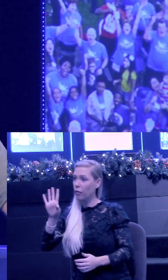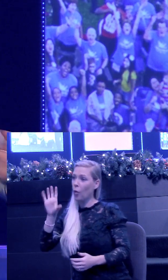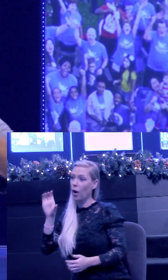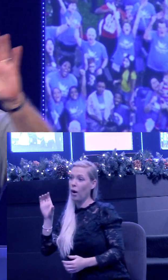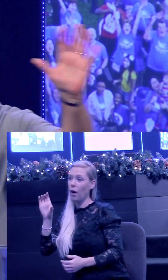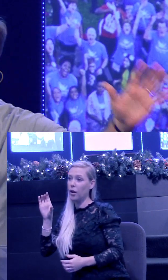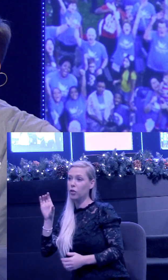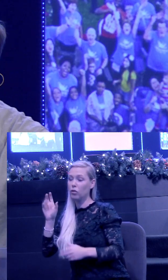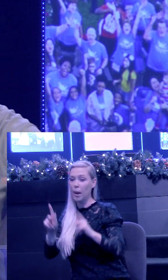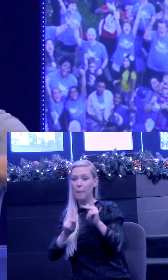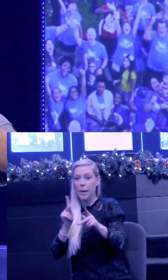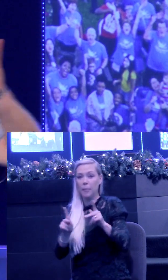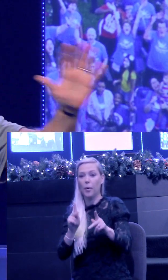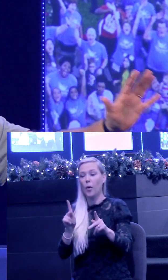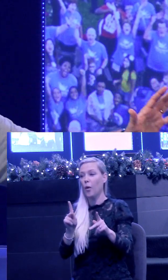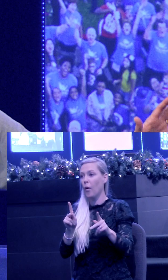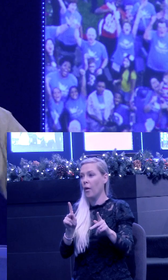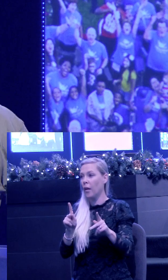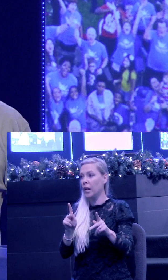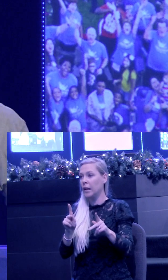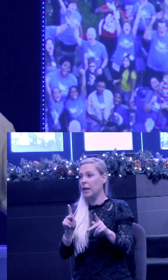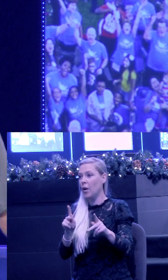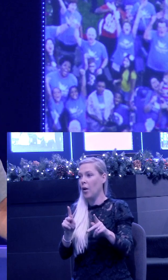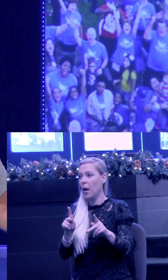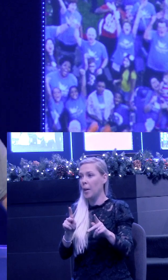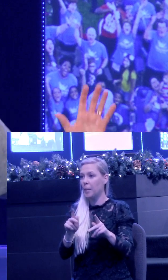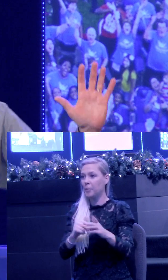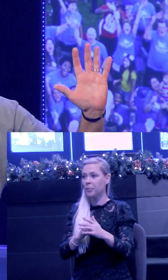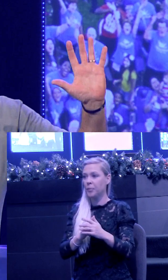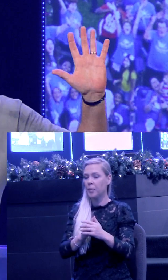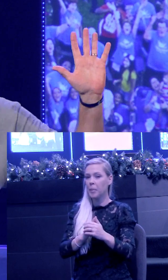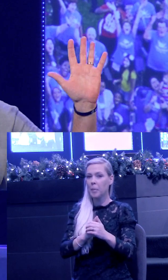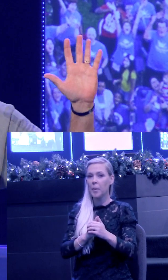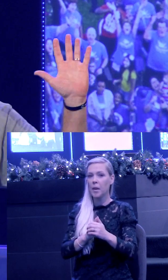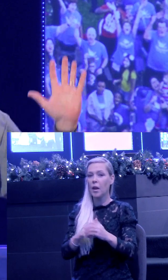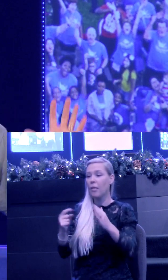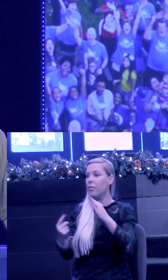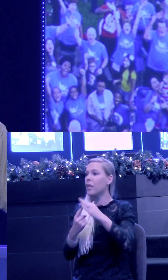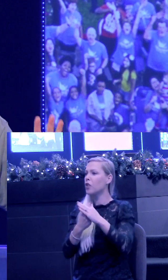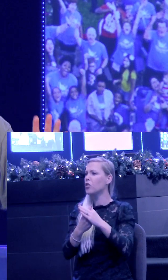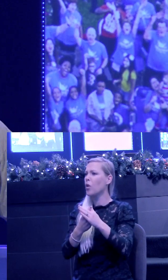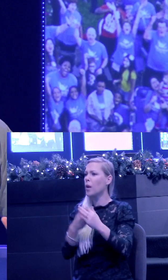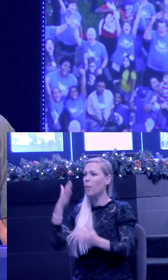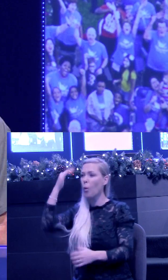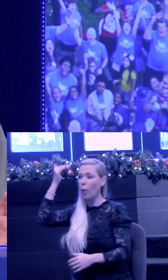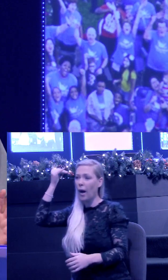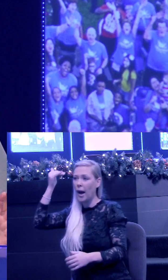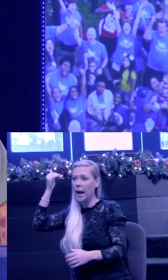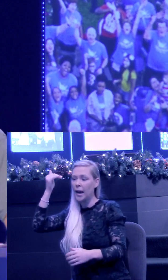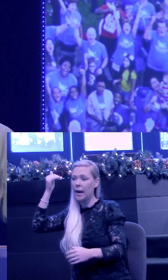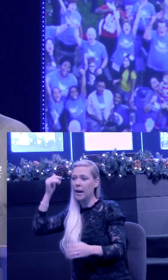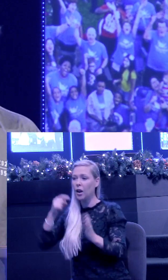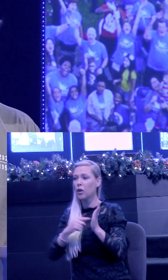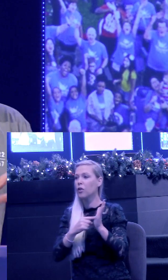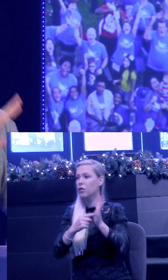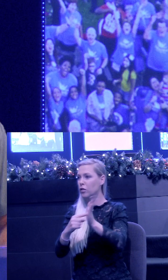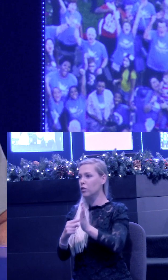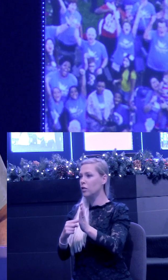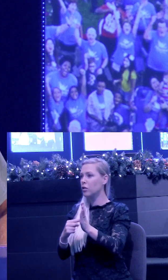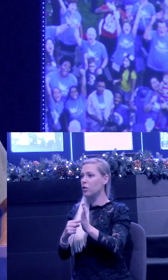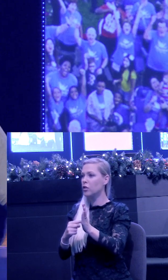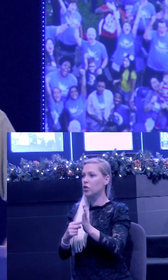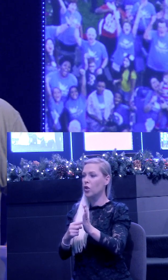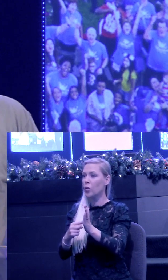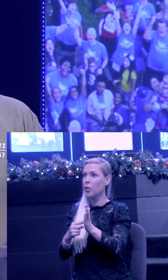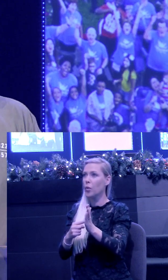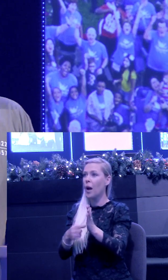there, spilling out into, you know, the hallways, and there were news channels there, and it was like a big deal. And after all the